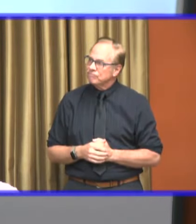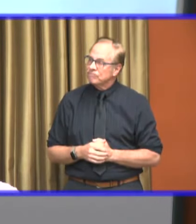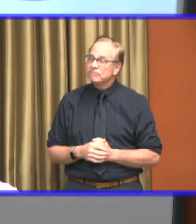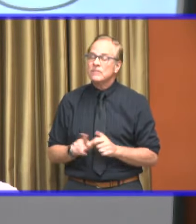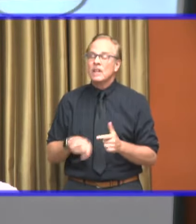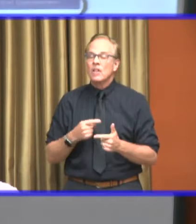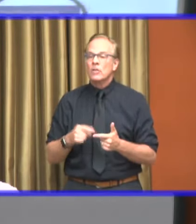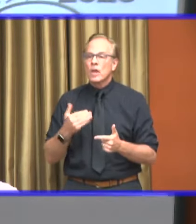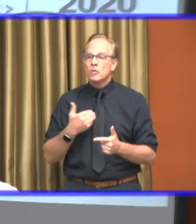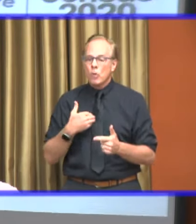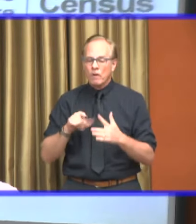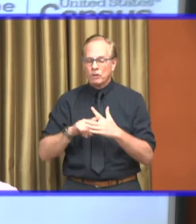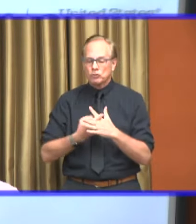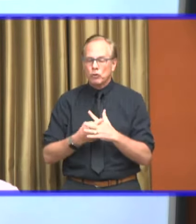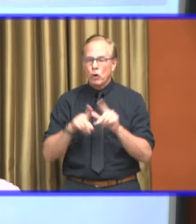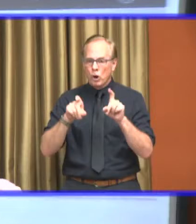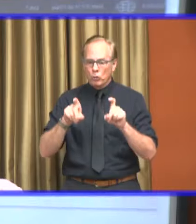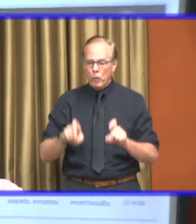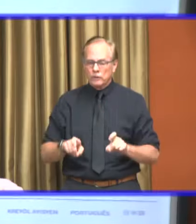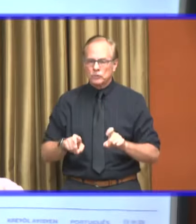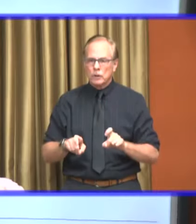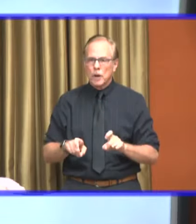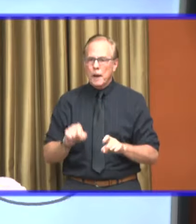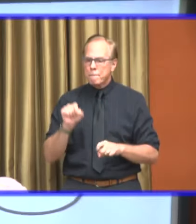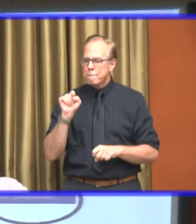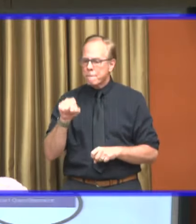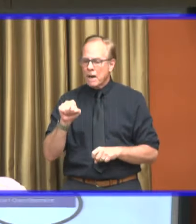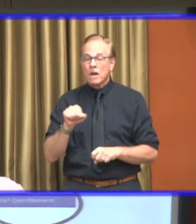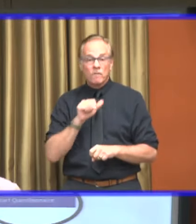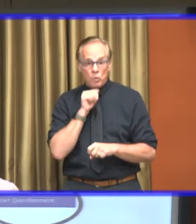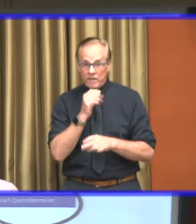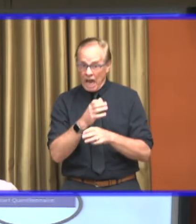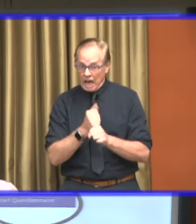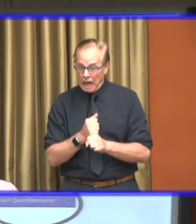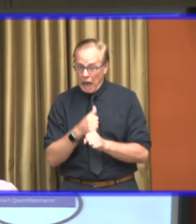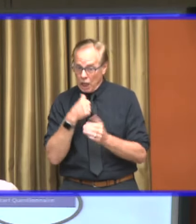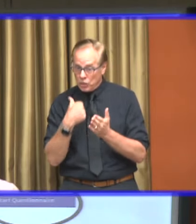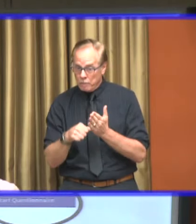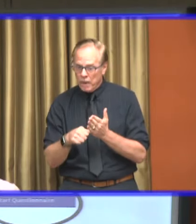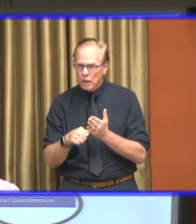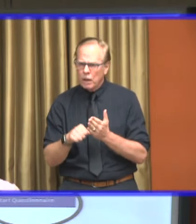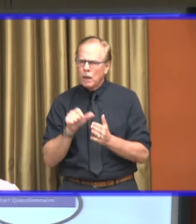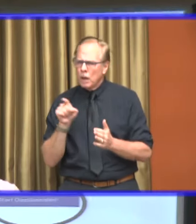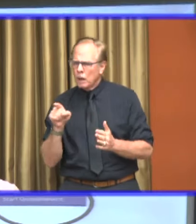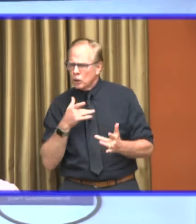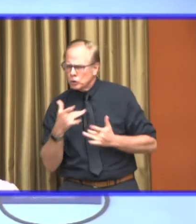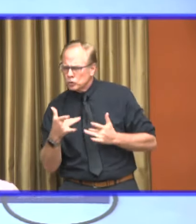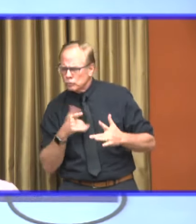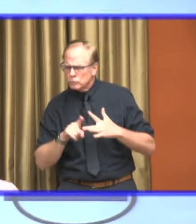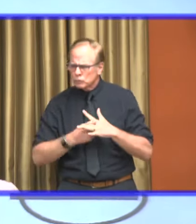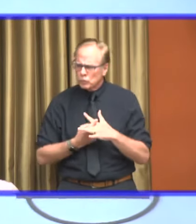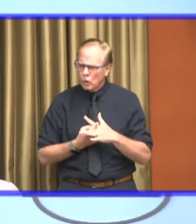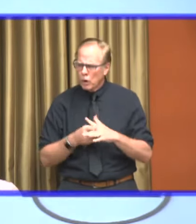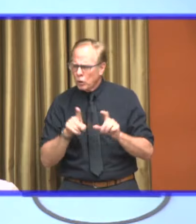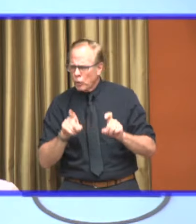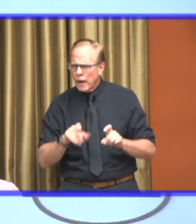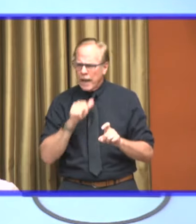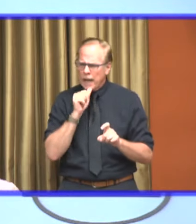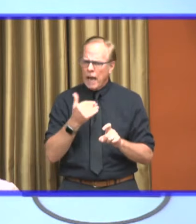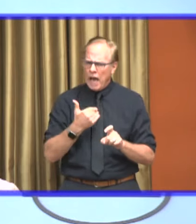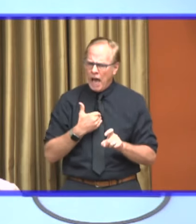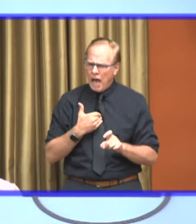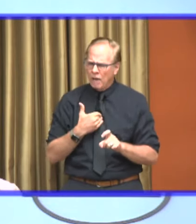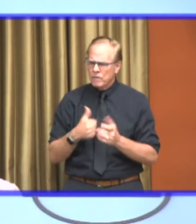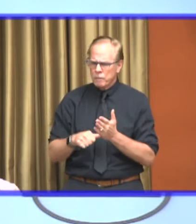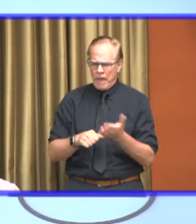And then you have a start questionnaire button. People who haven't received their mailing were concerned about starting their questionnaire, not having their mailing